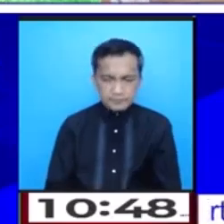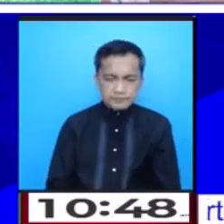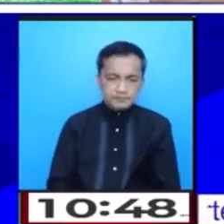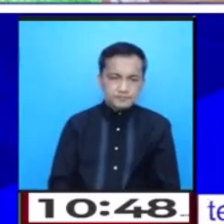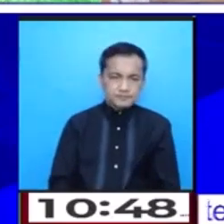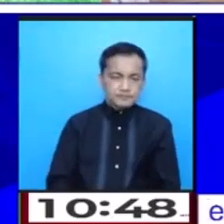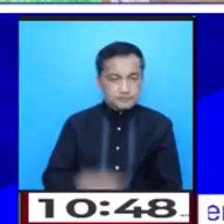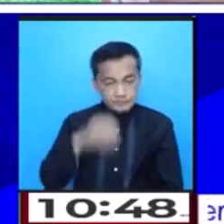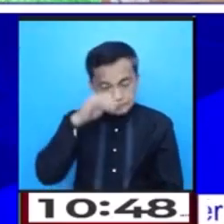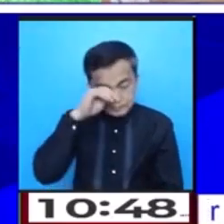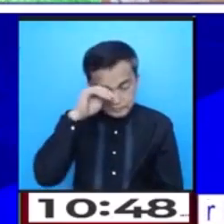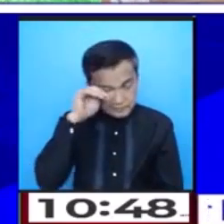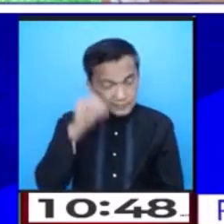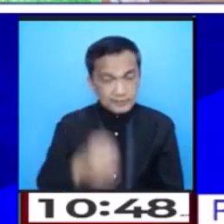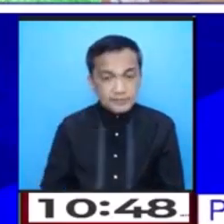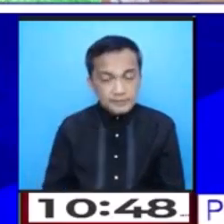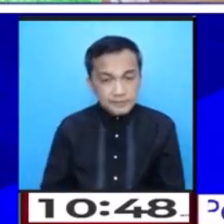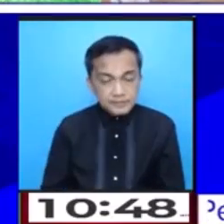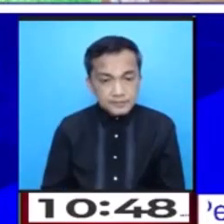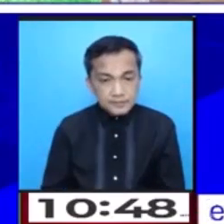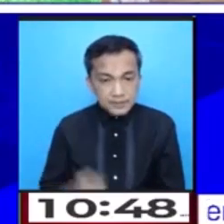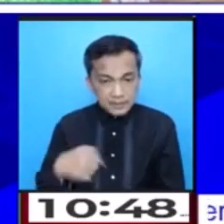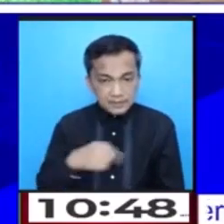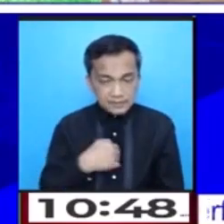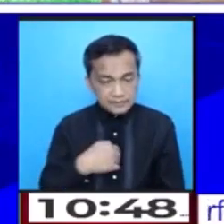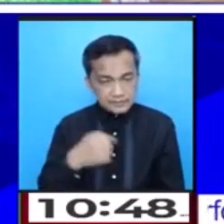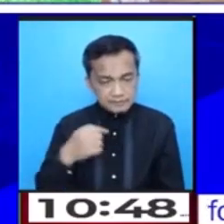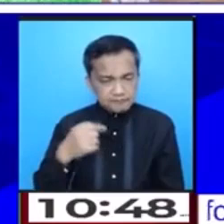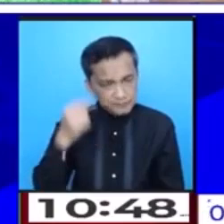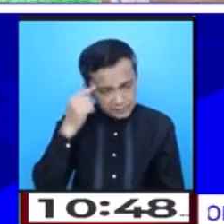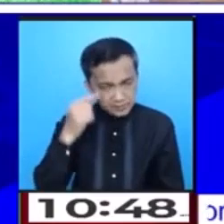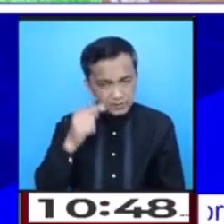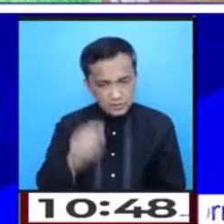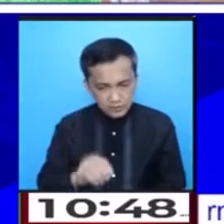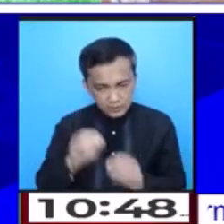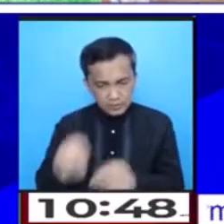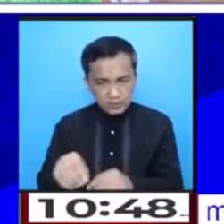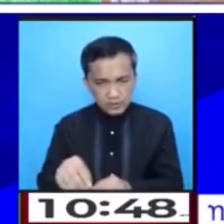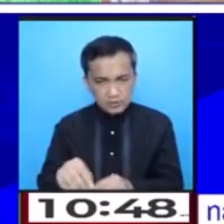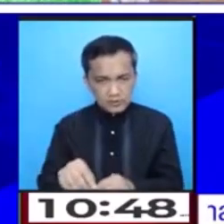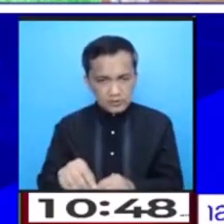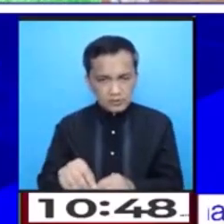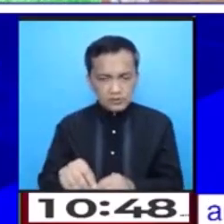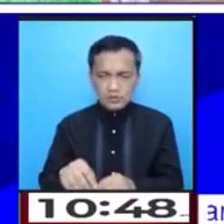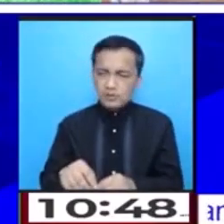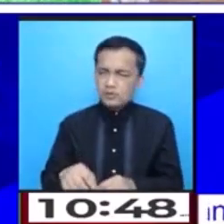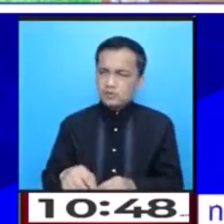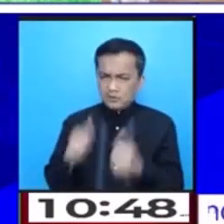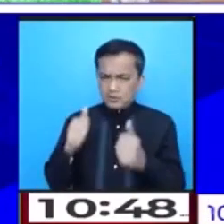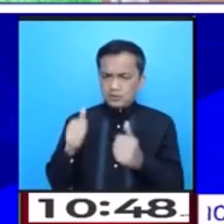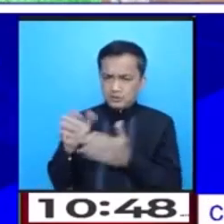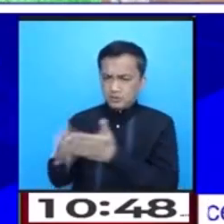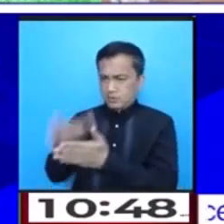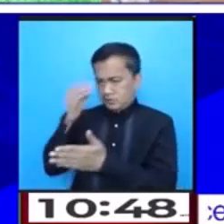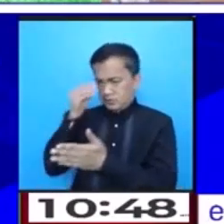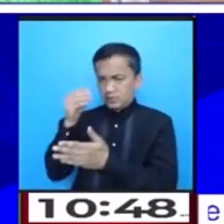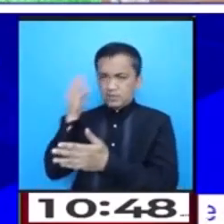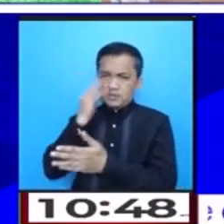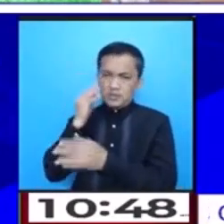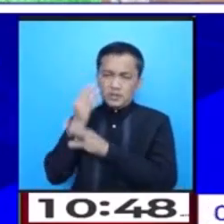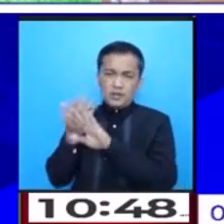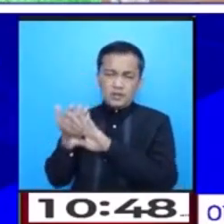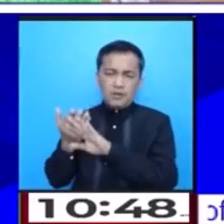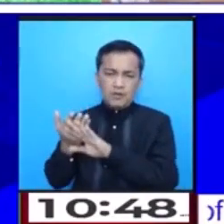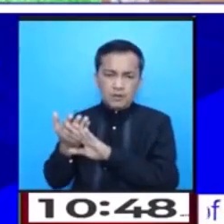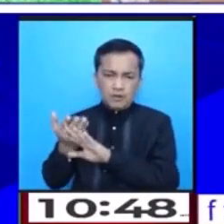I think that we are putting in place that the good thing is we have learned much from the experiences we had with El